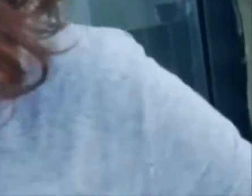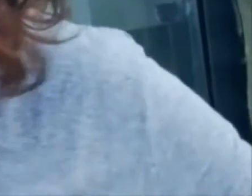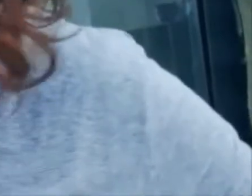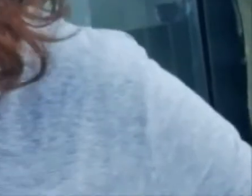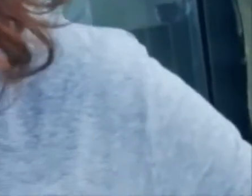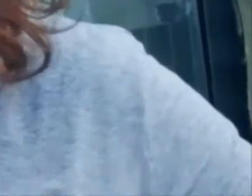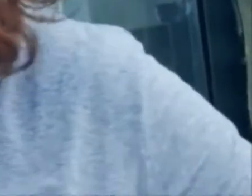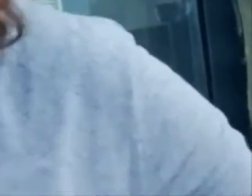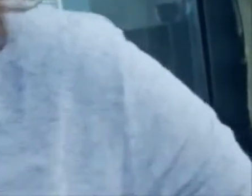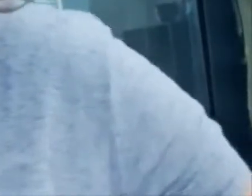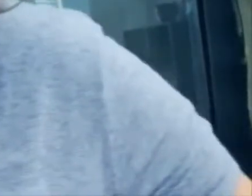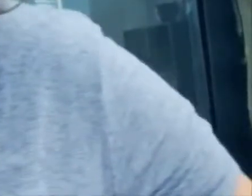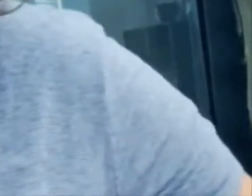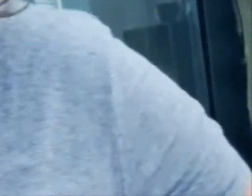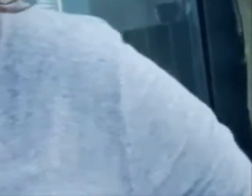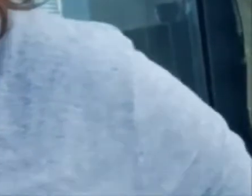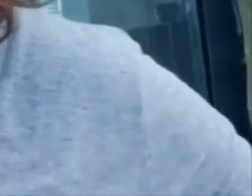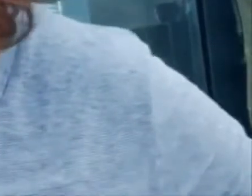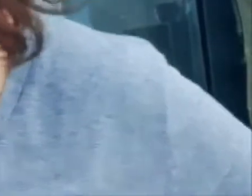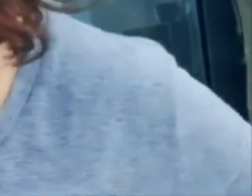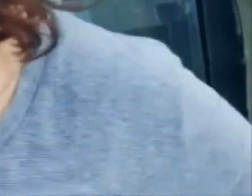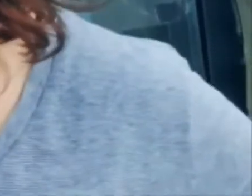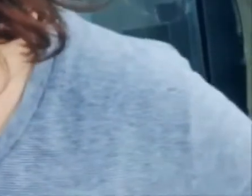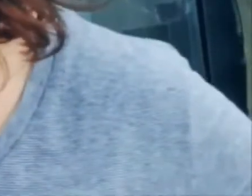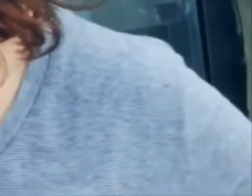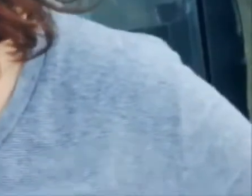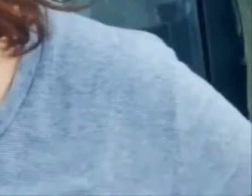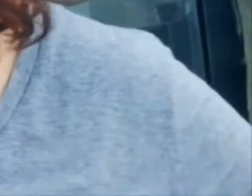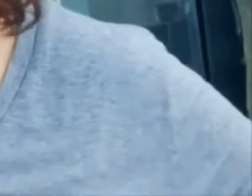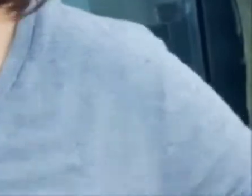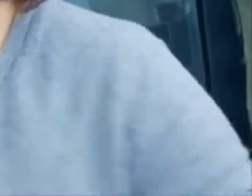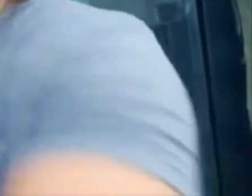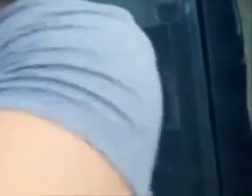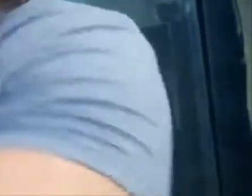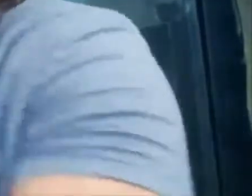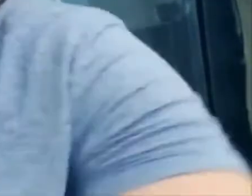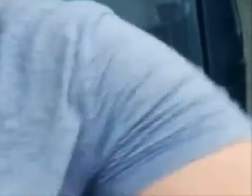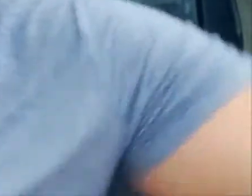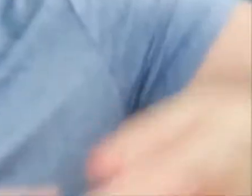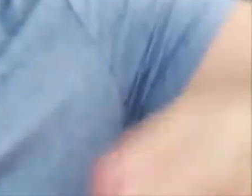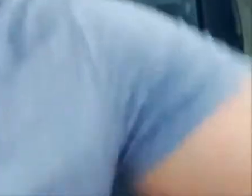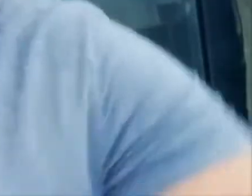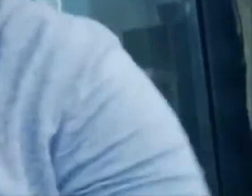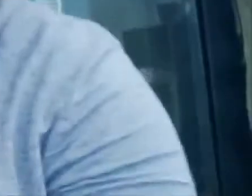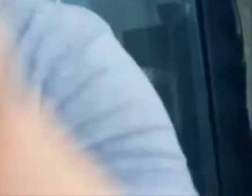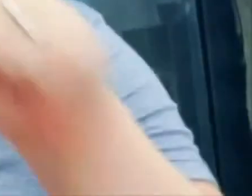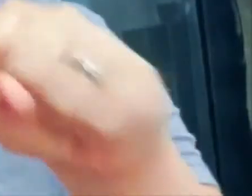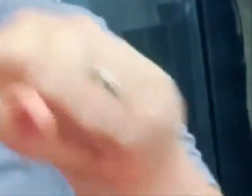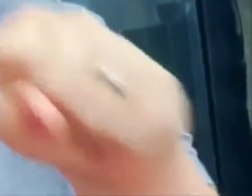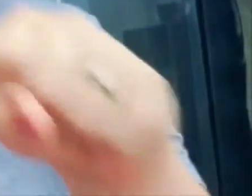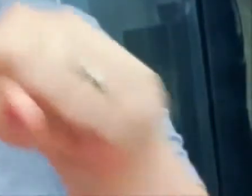the cereal of your choice. Mine is Captain Crunch Berries, and